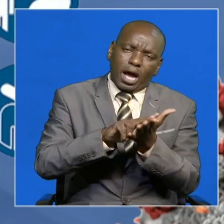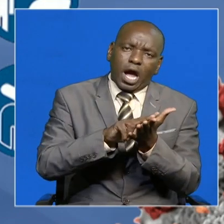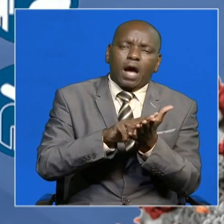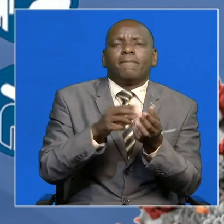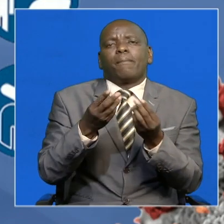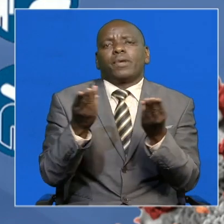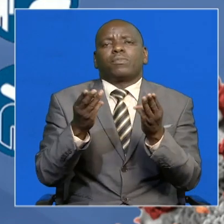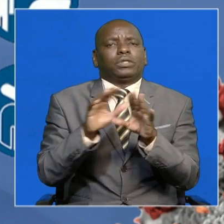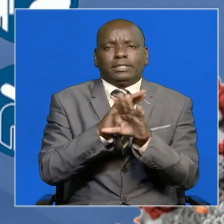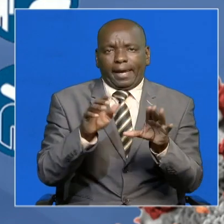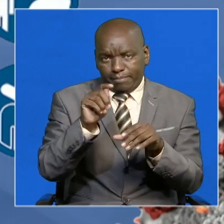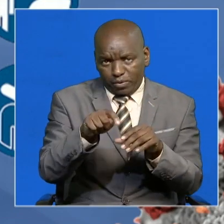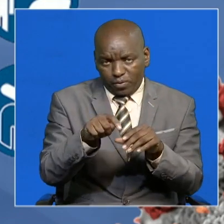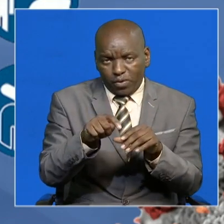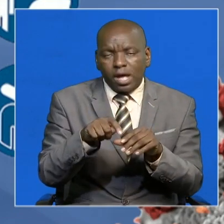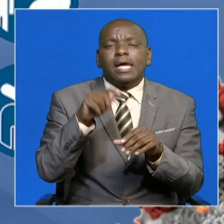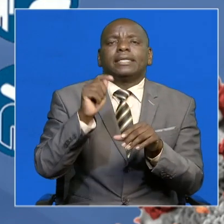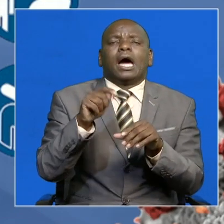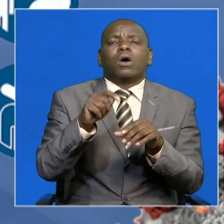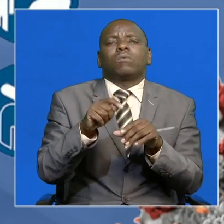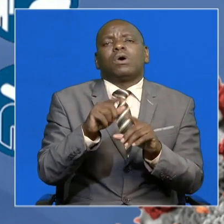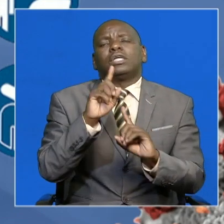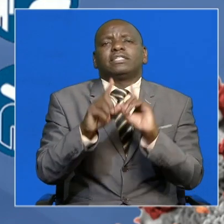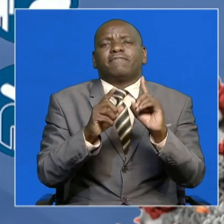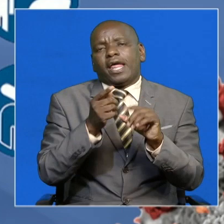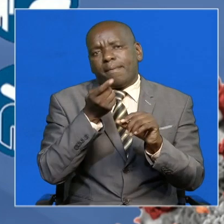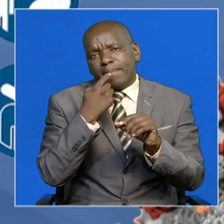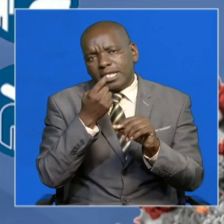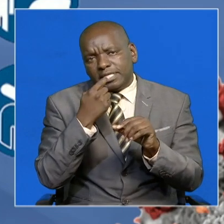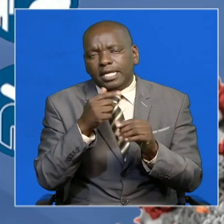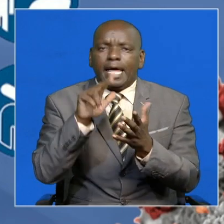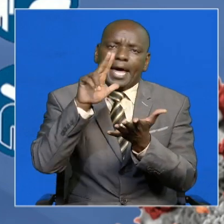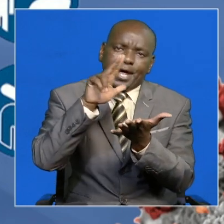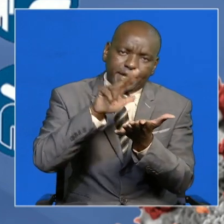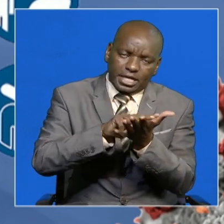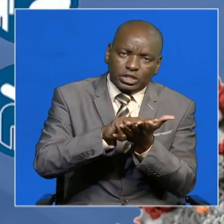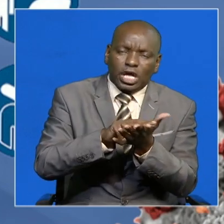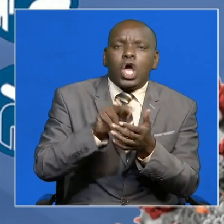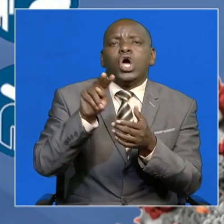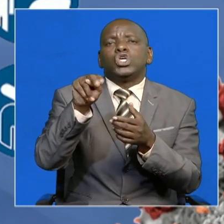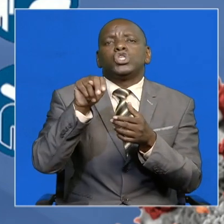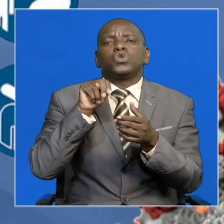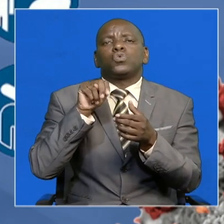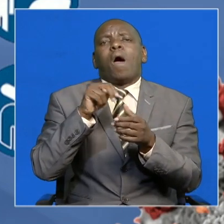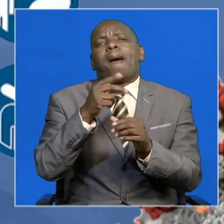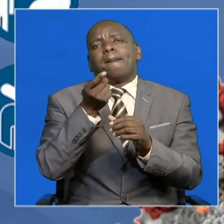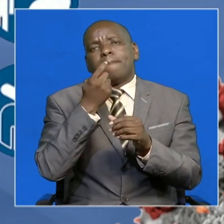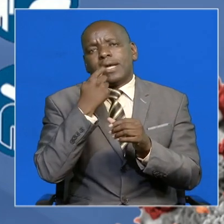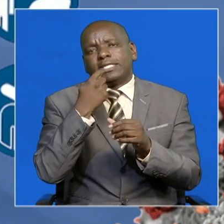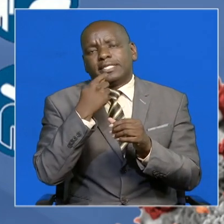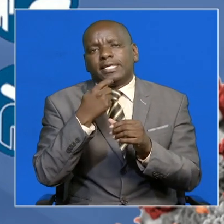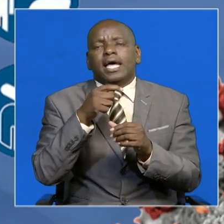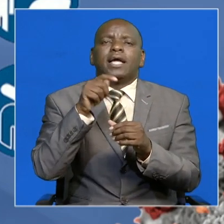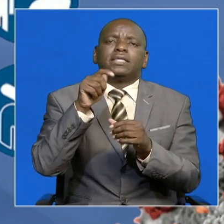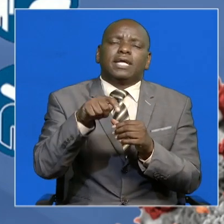use. The use of existing approved and registered medicines for a new medicine, which